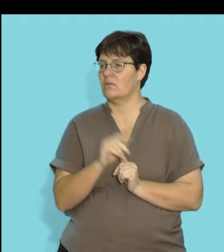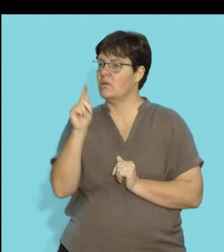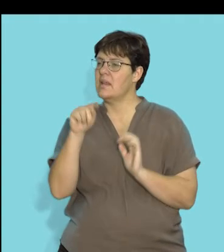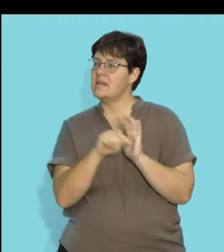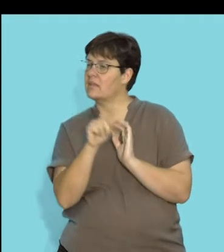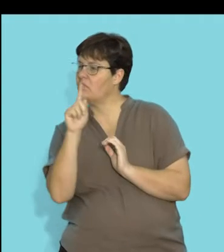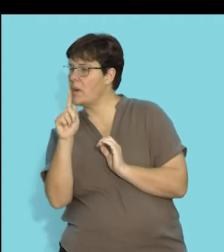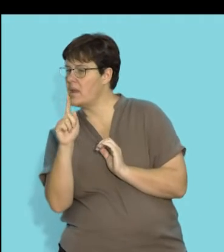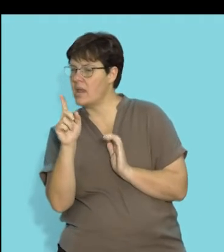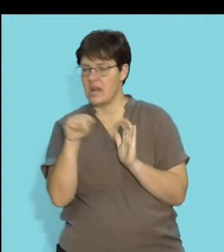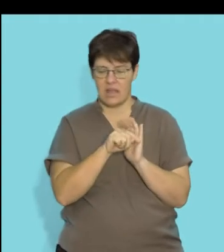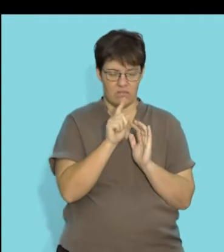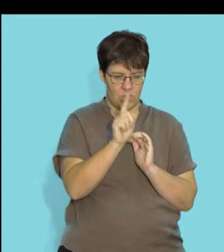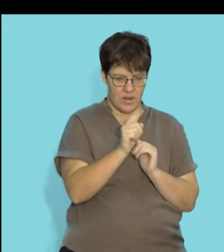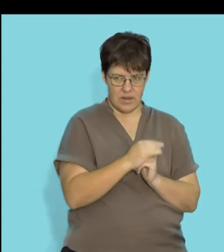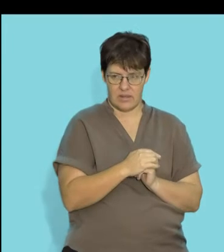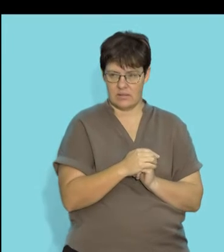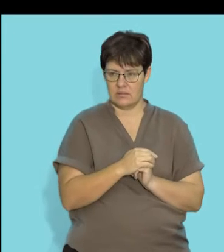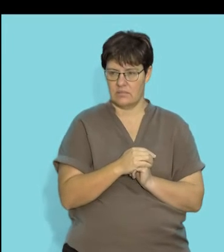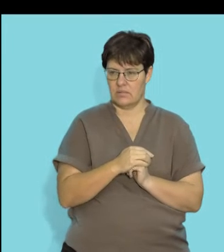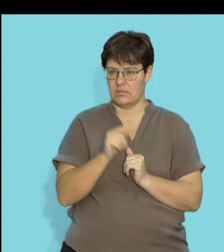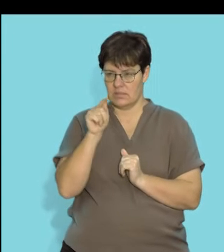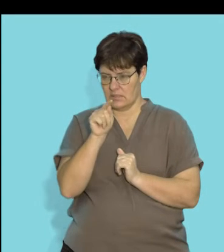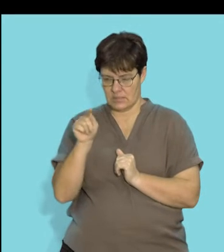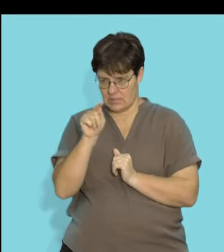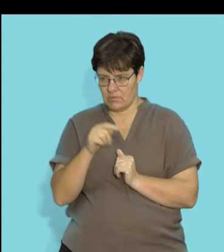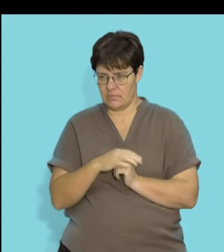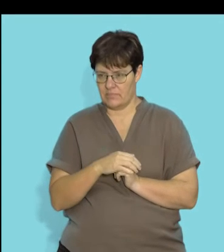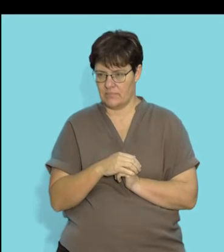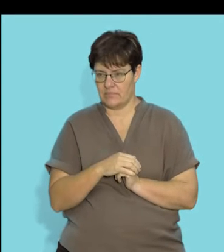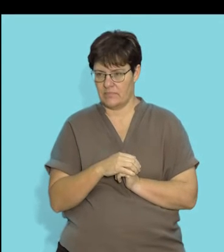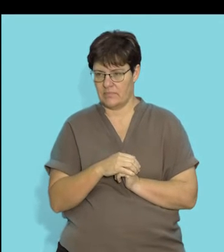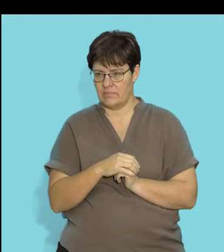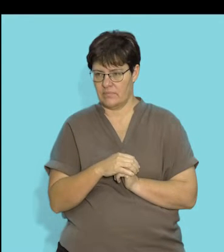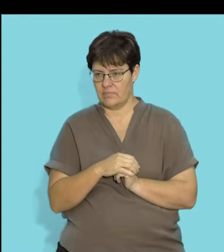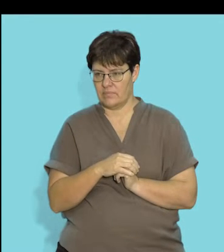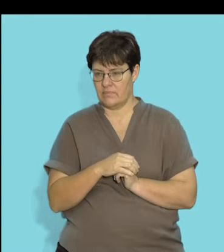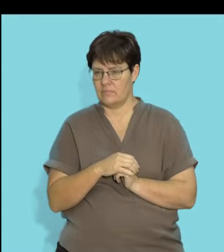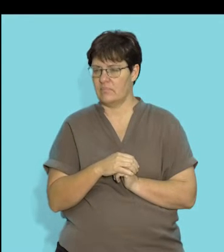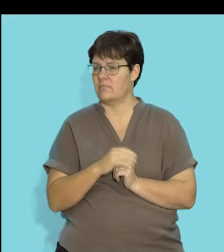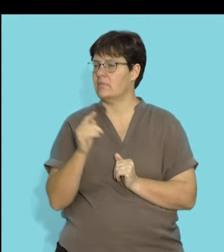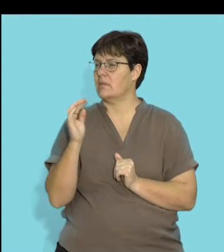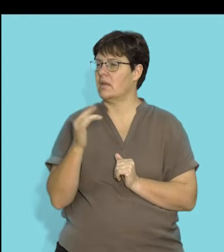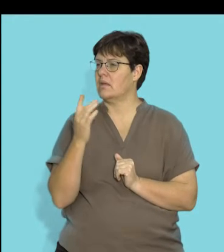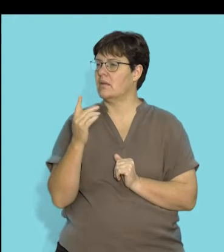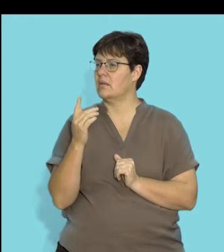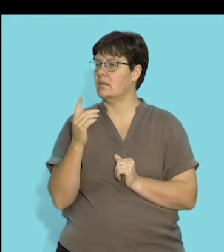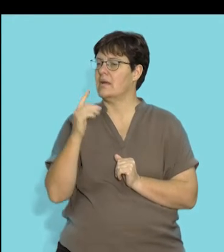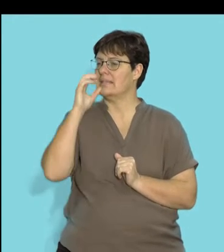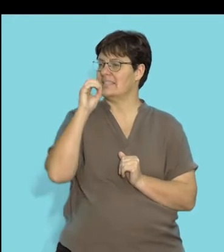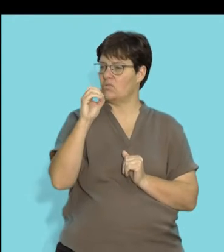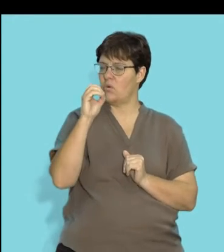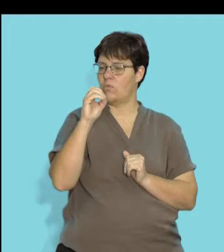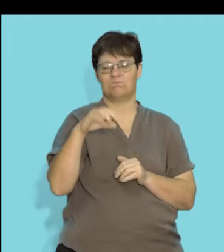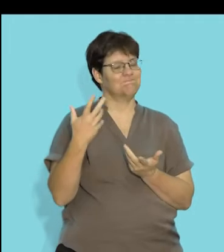then negative 1 goes with negative 1, so that will be somewhere there. And